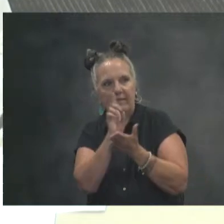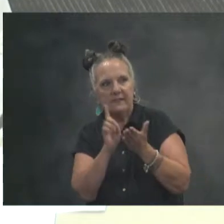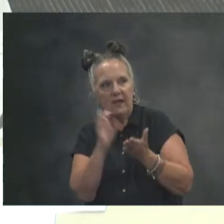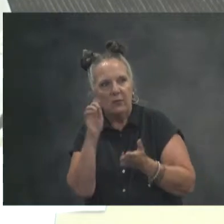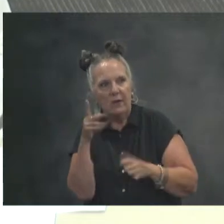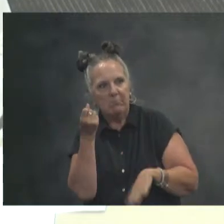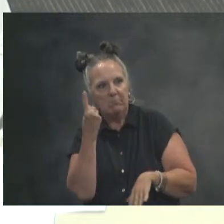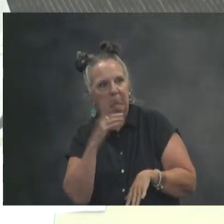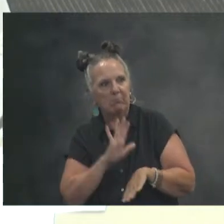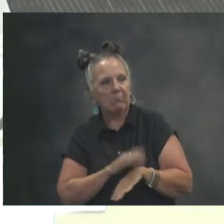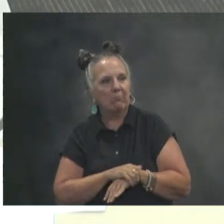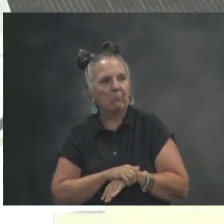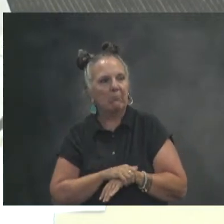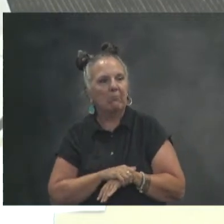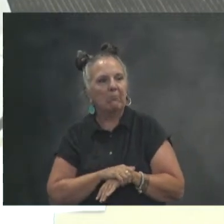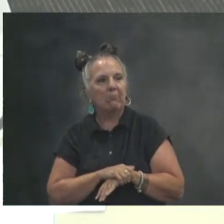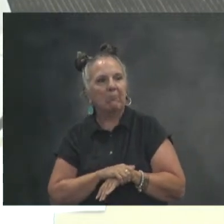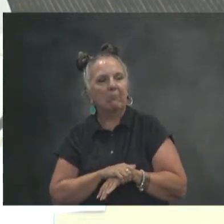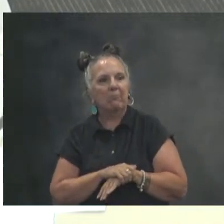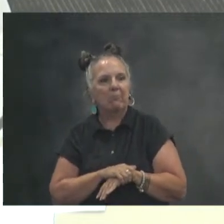neat.